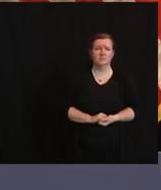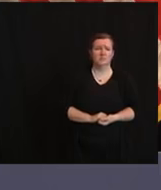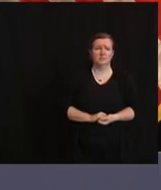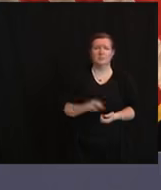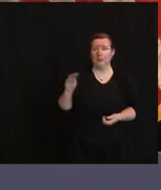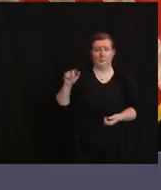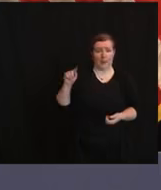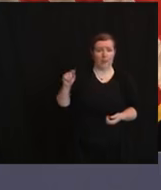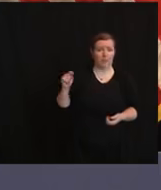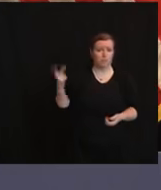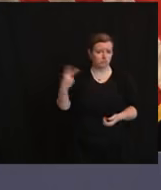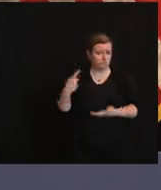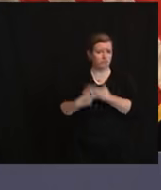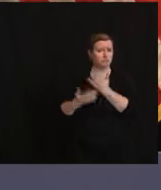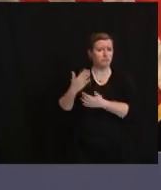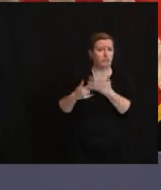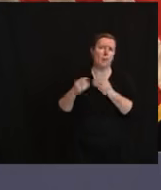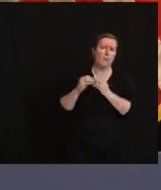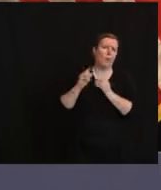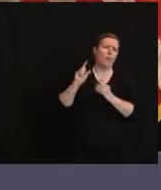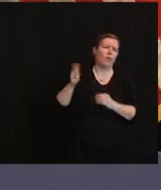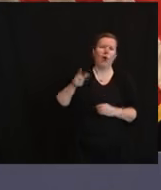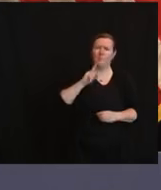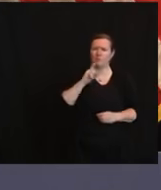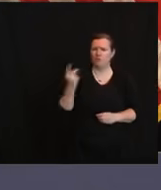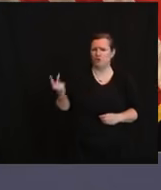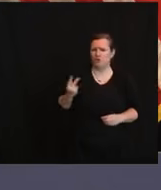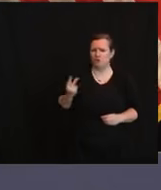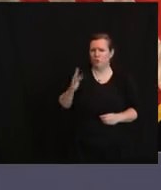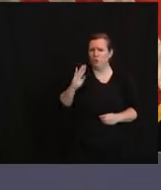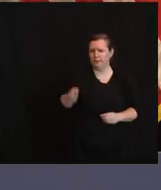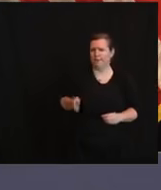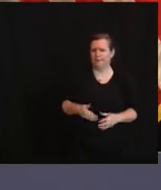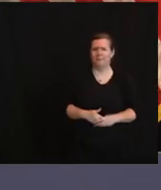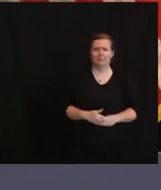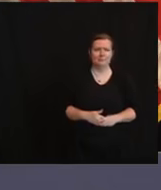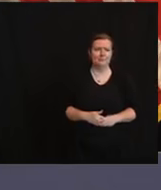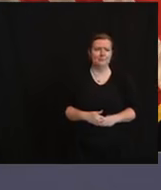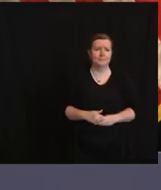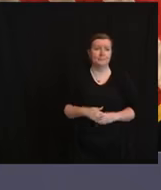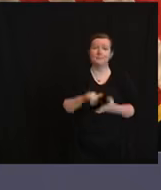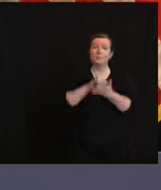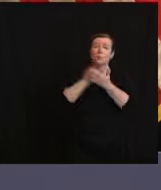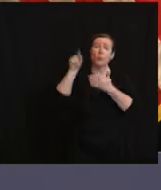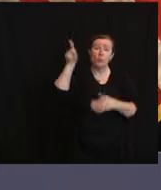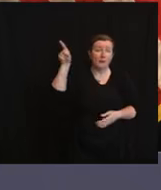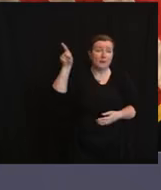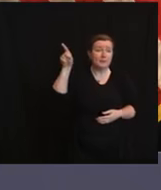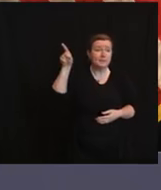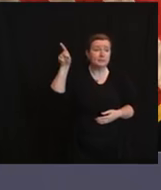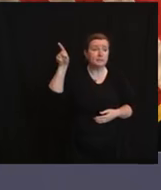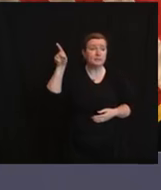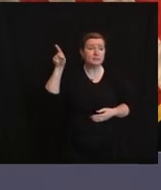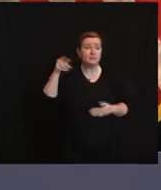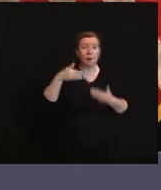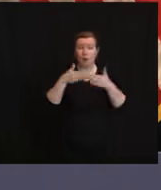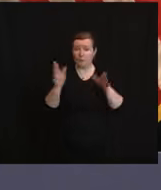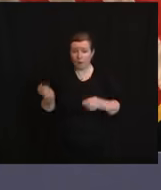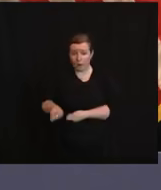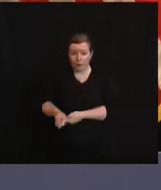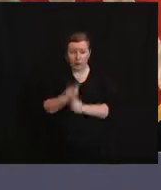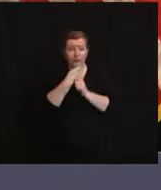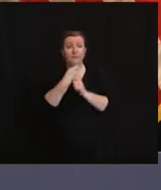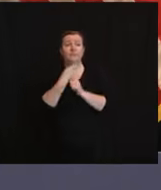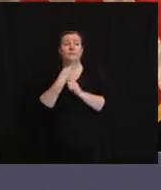about that later. Matt, tell me if you disagree with this. In New York, I believe when they opened golf courses, it was private